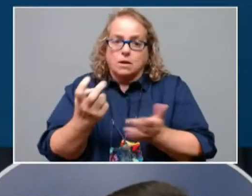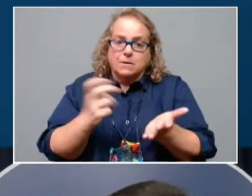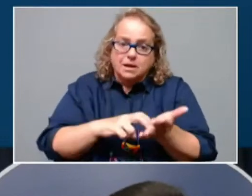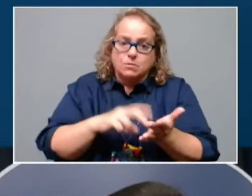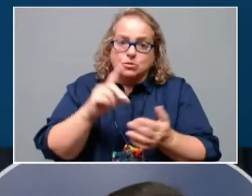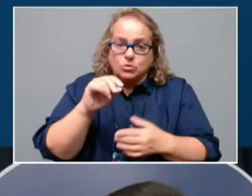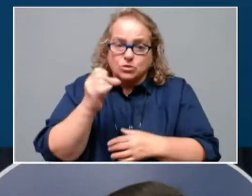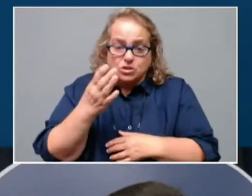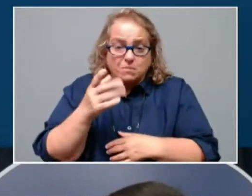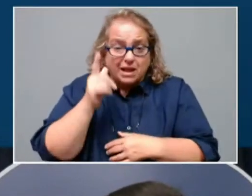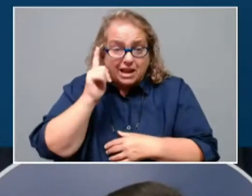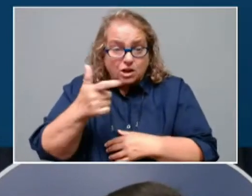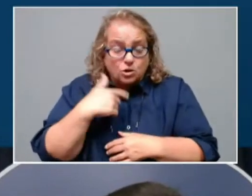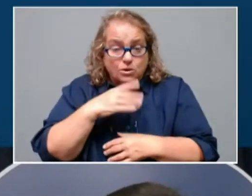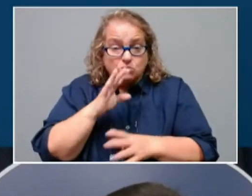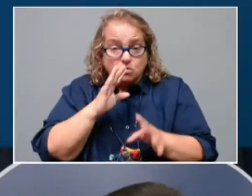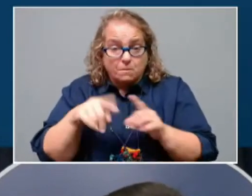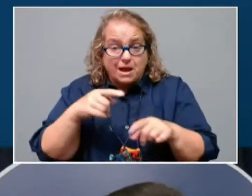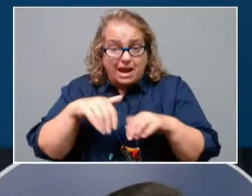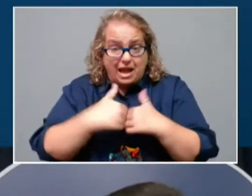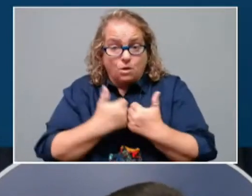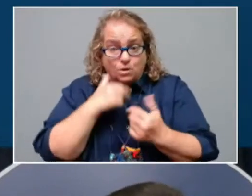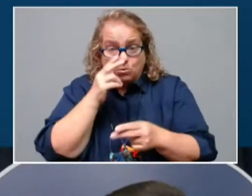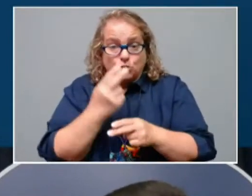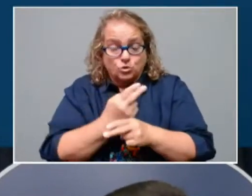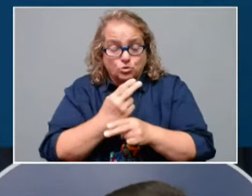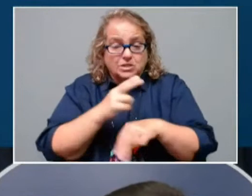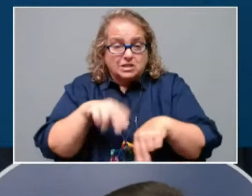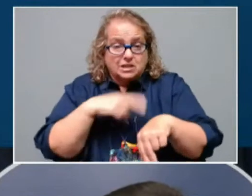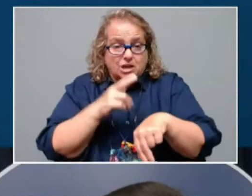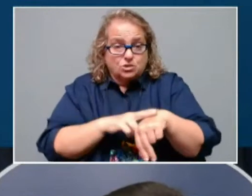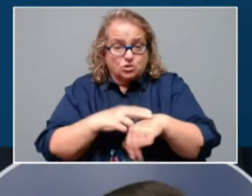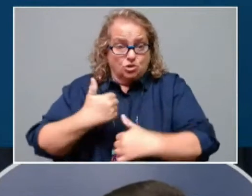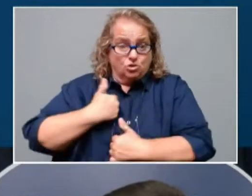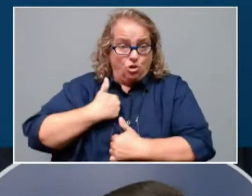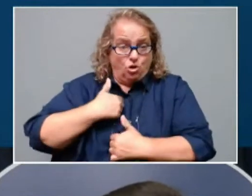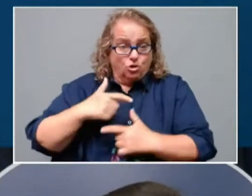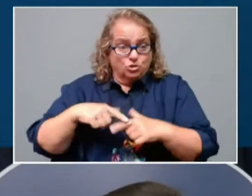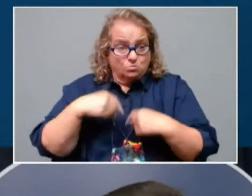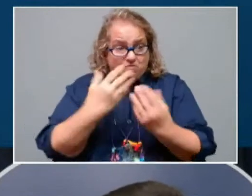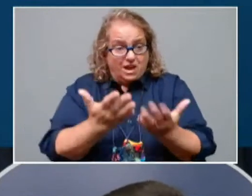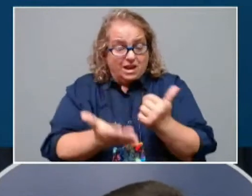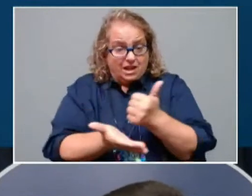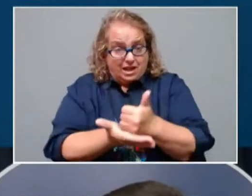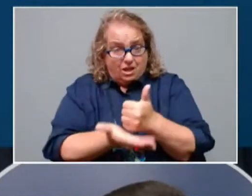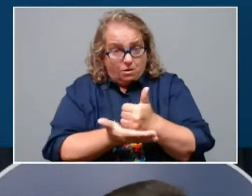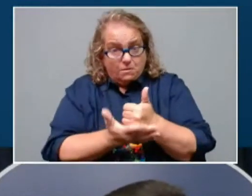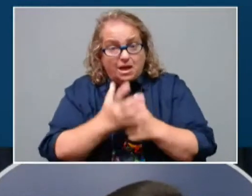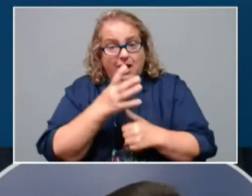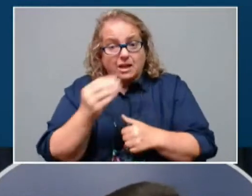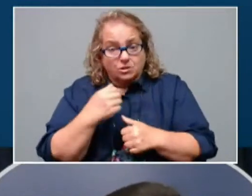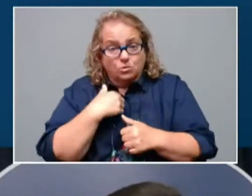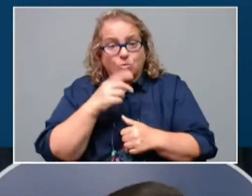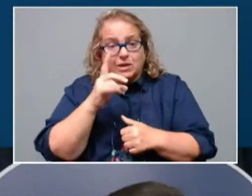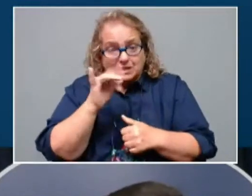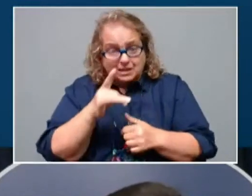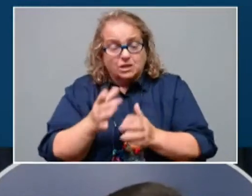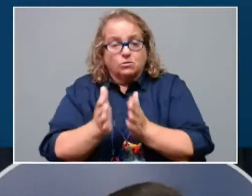how we're going to use National Guard to provide some assistance, and that we've specifically requested FEMA